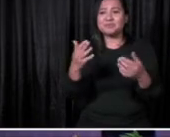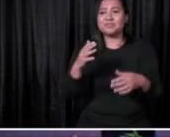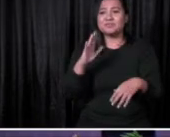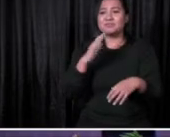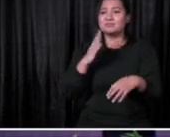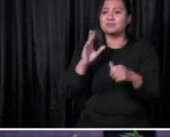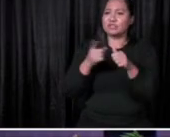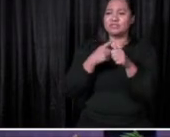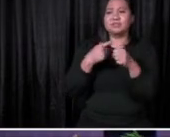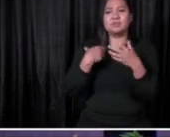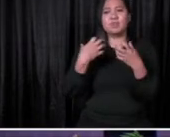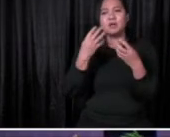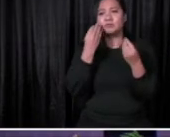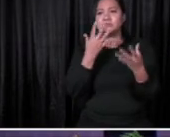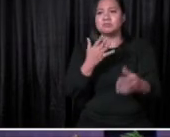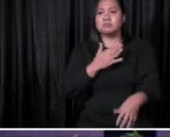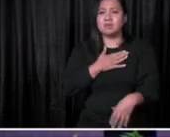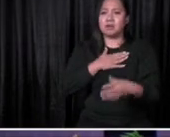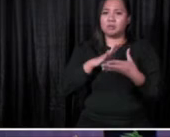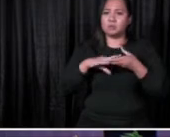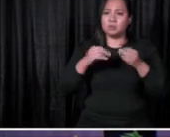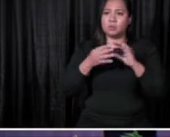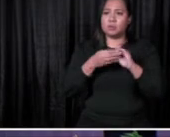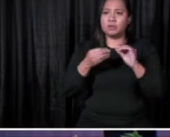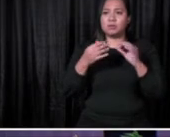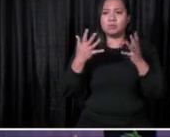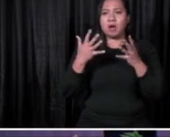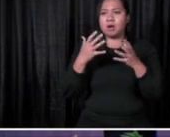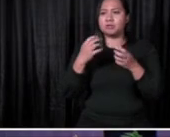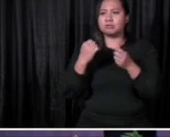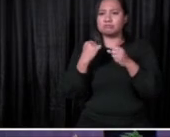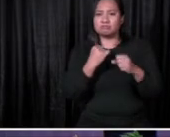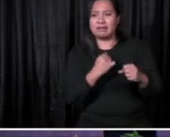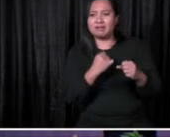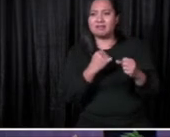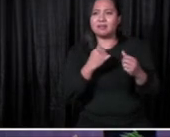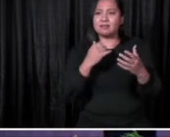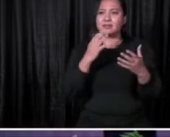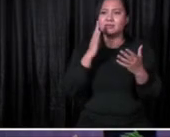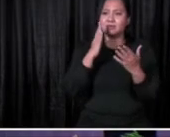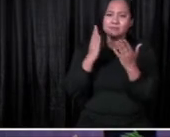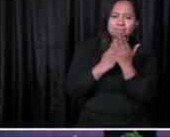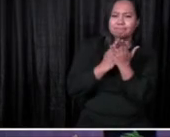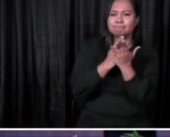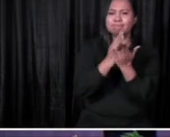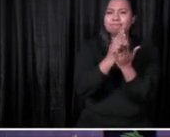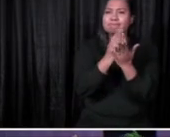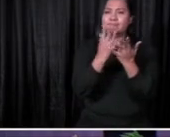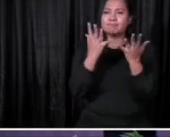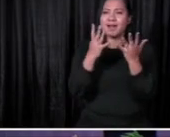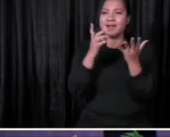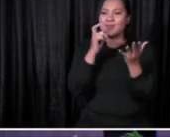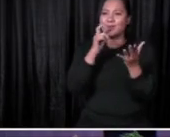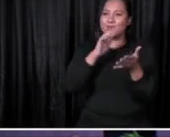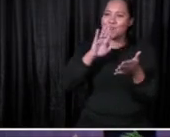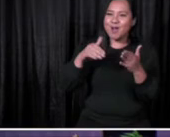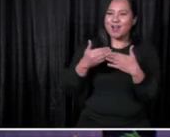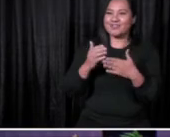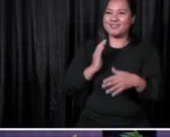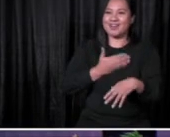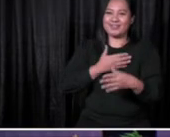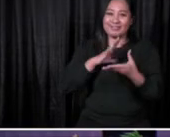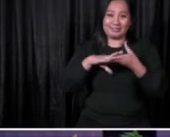story of strength and perseverance, our story. 3 years ago, our world